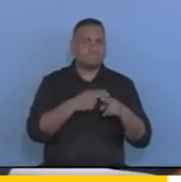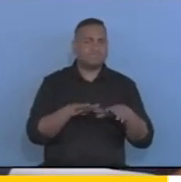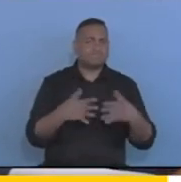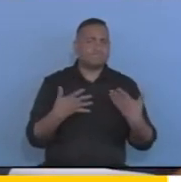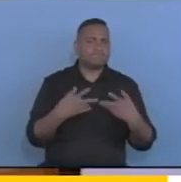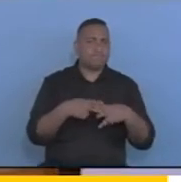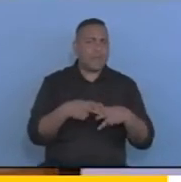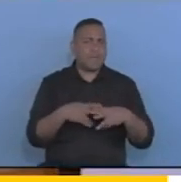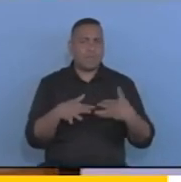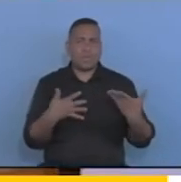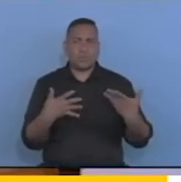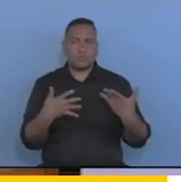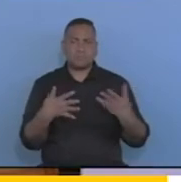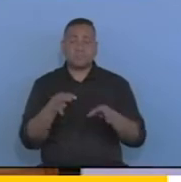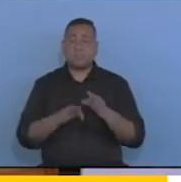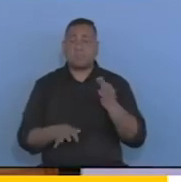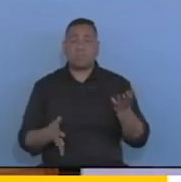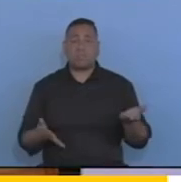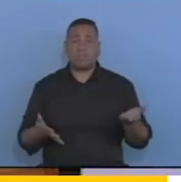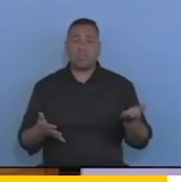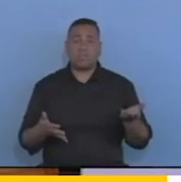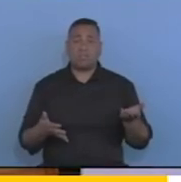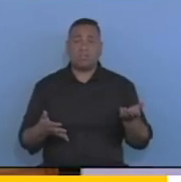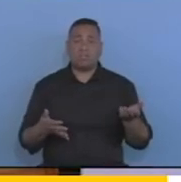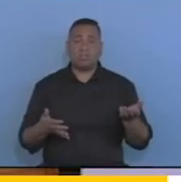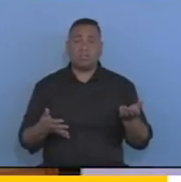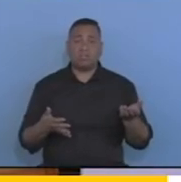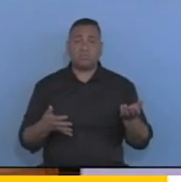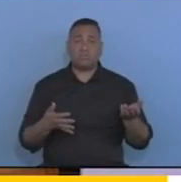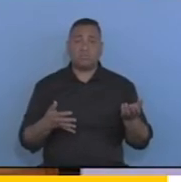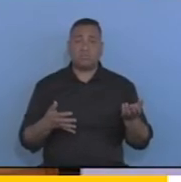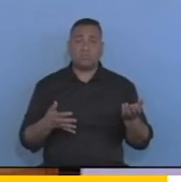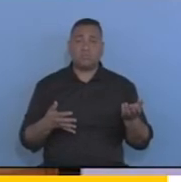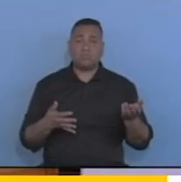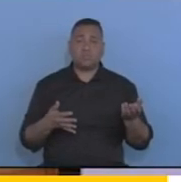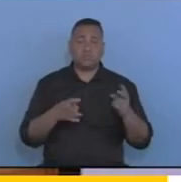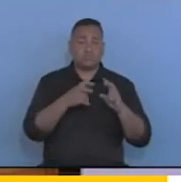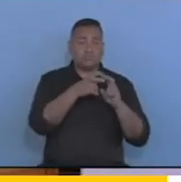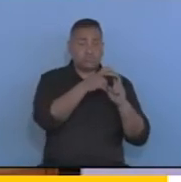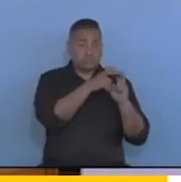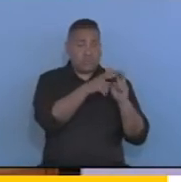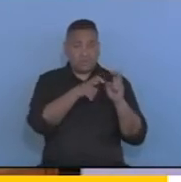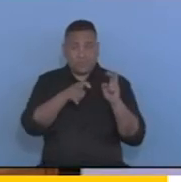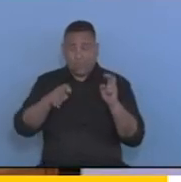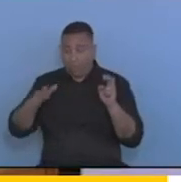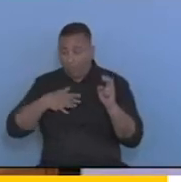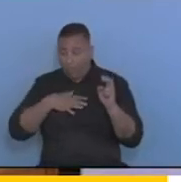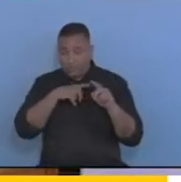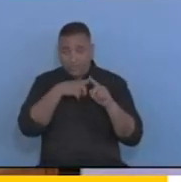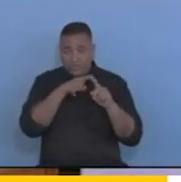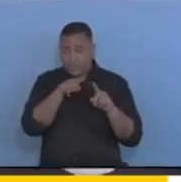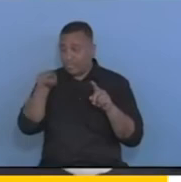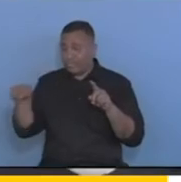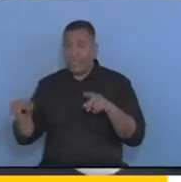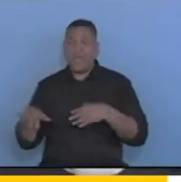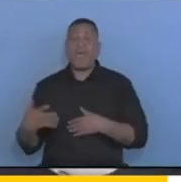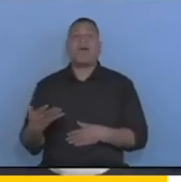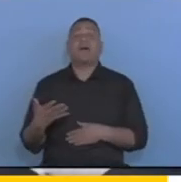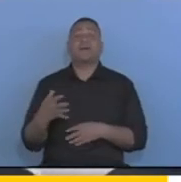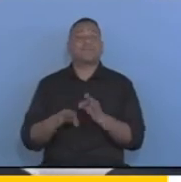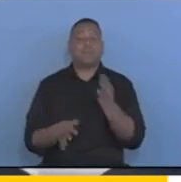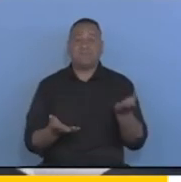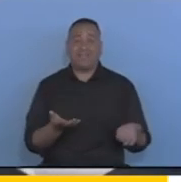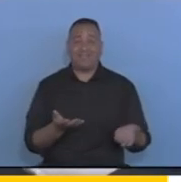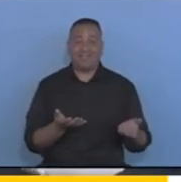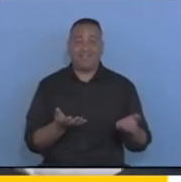Very simply put, it is the transportation of water from one point to another. Ayo, ayo, ayo. Which is the essence of